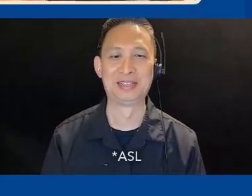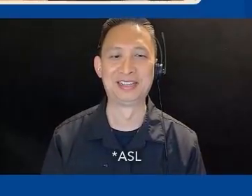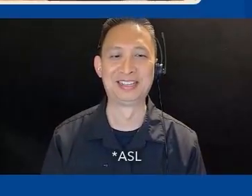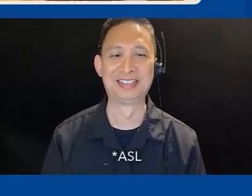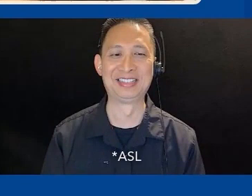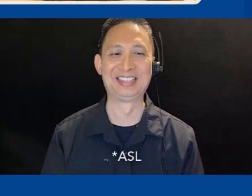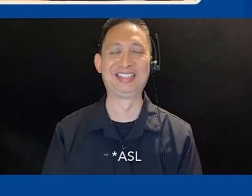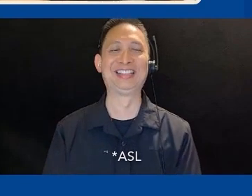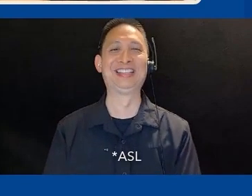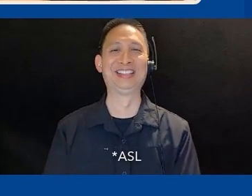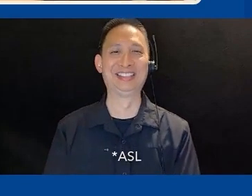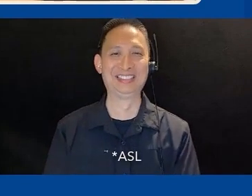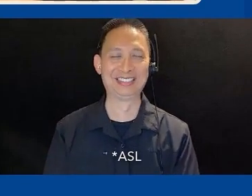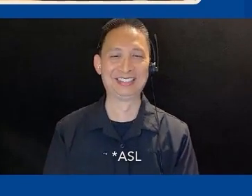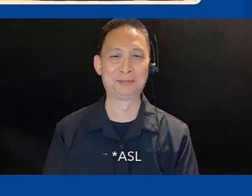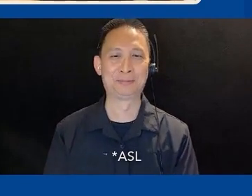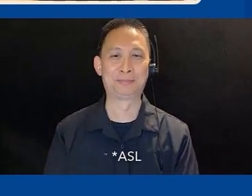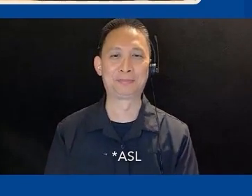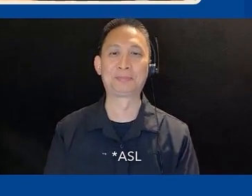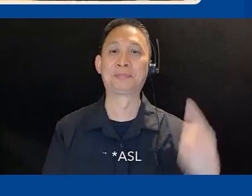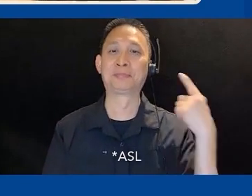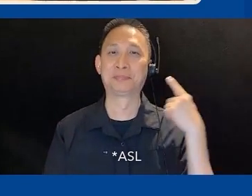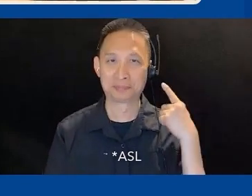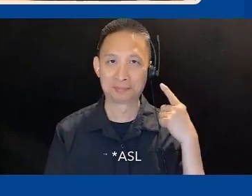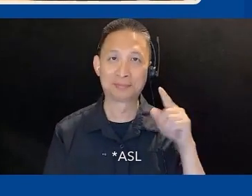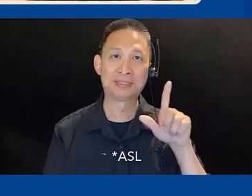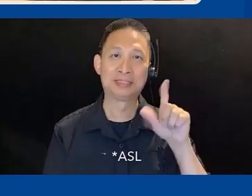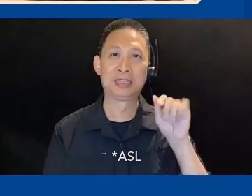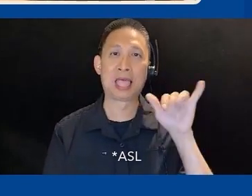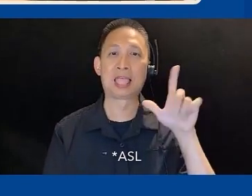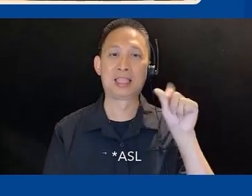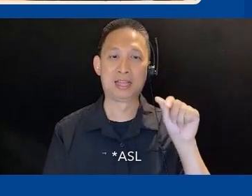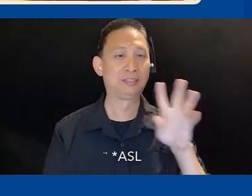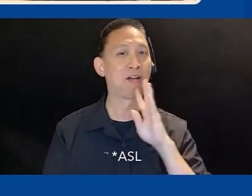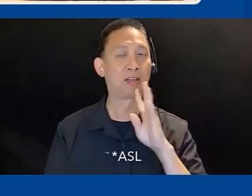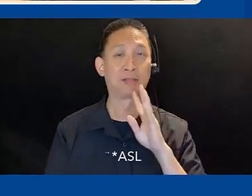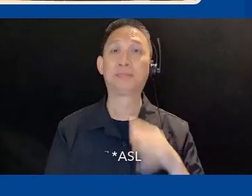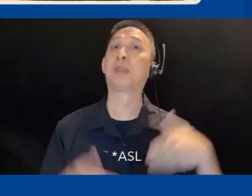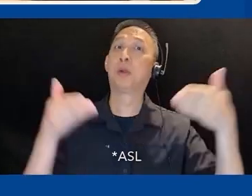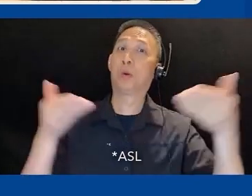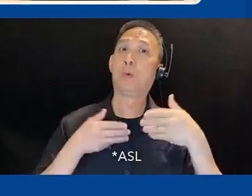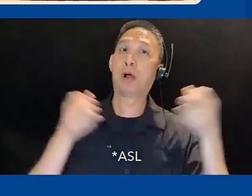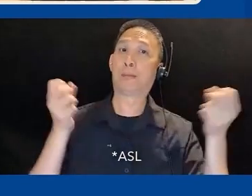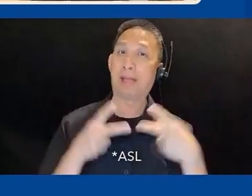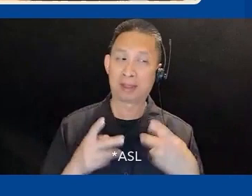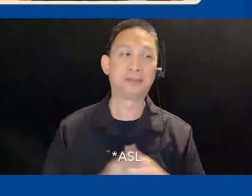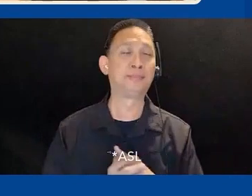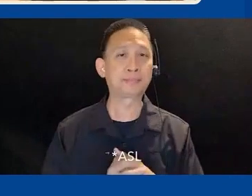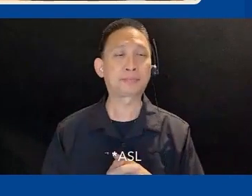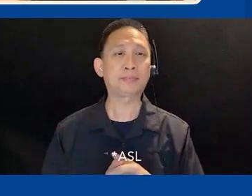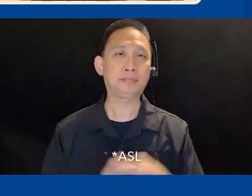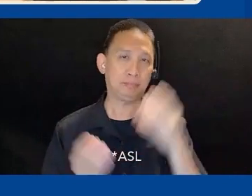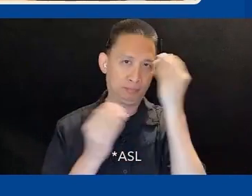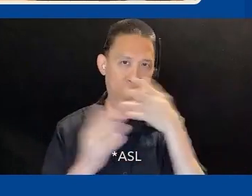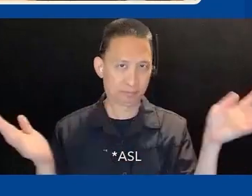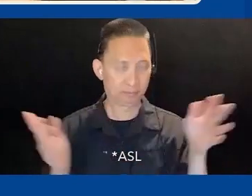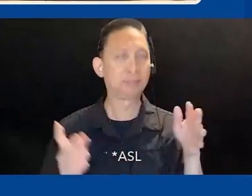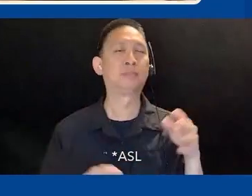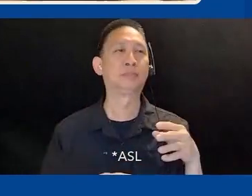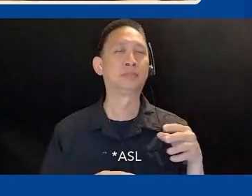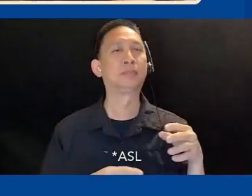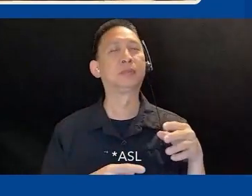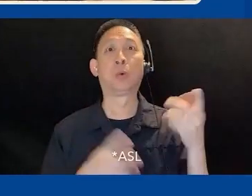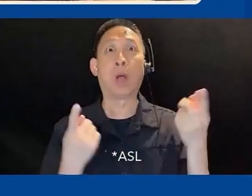All right, so welcome back, everyone. Just to give a little context, we had to stop recording